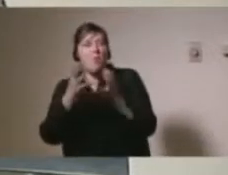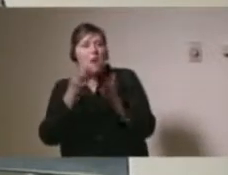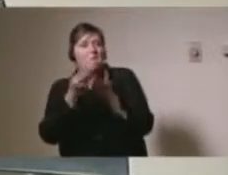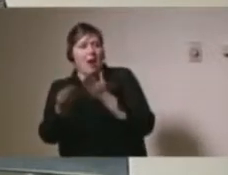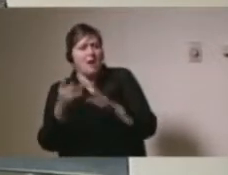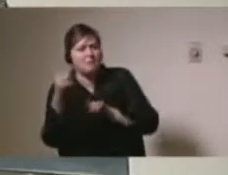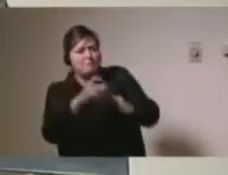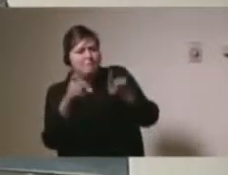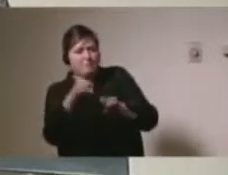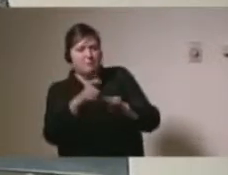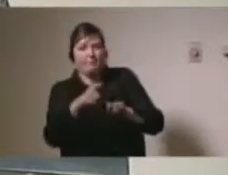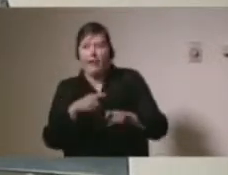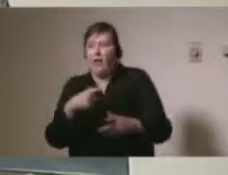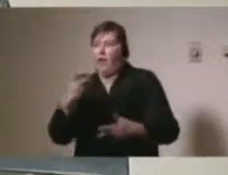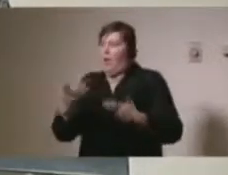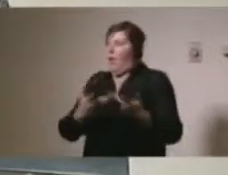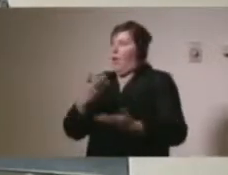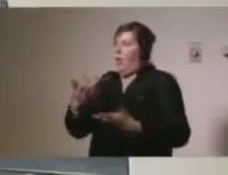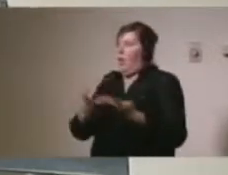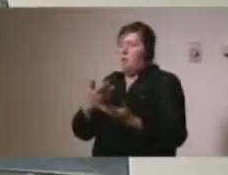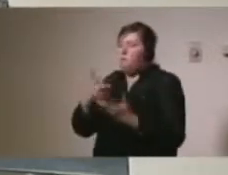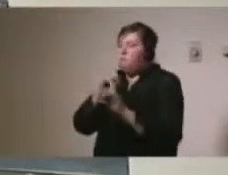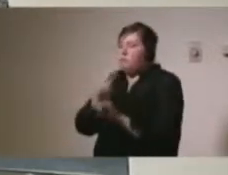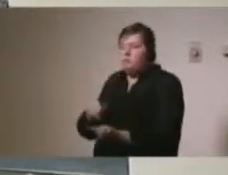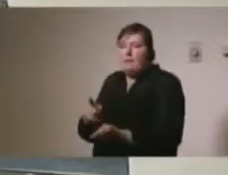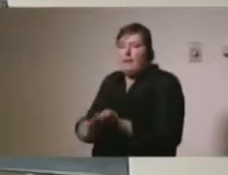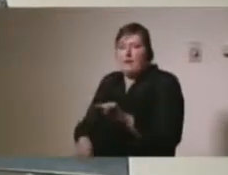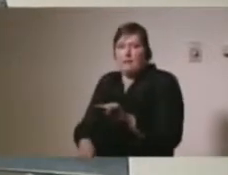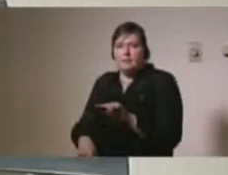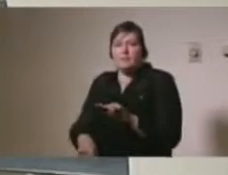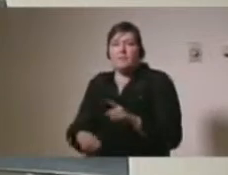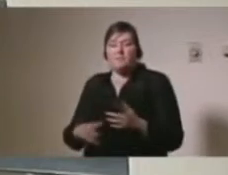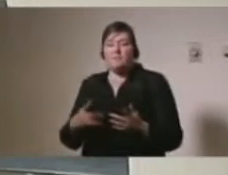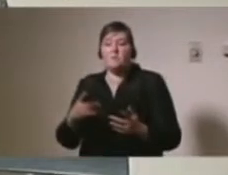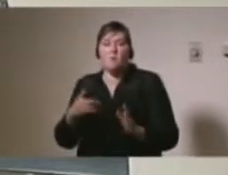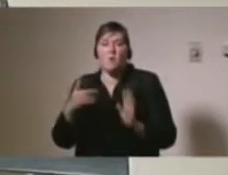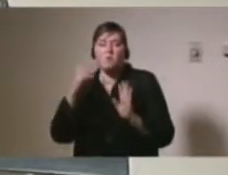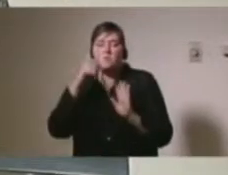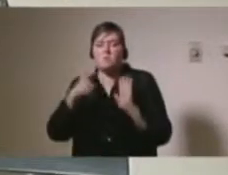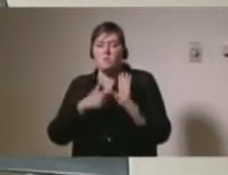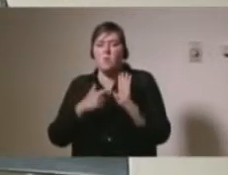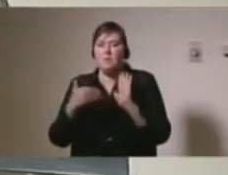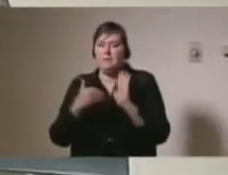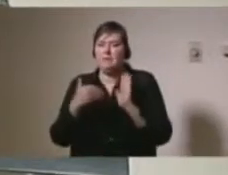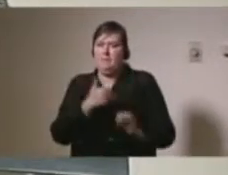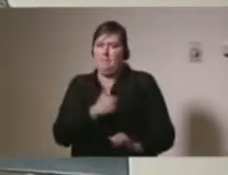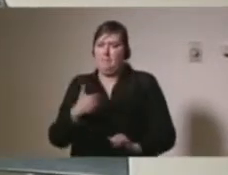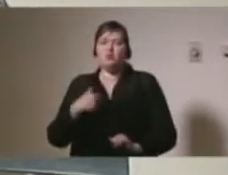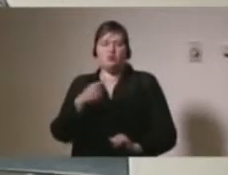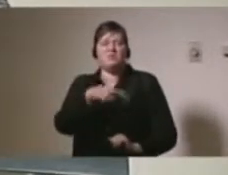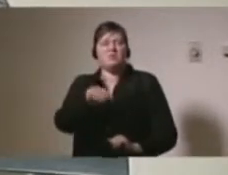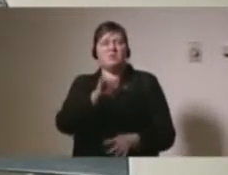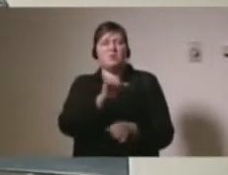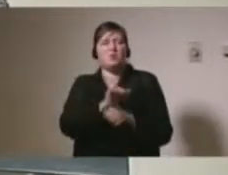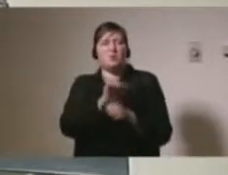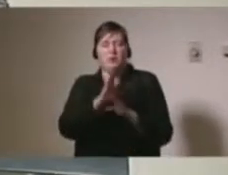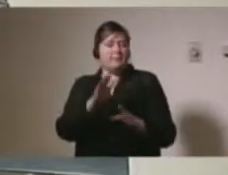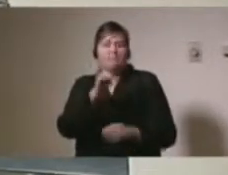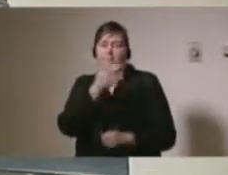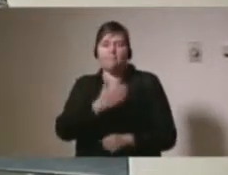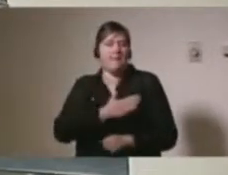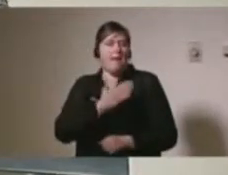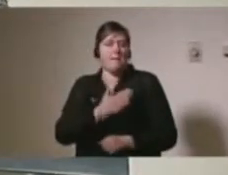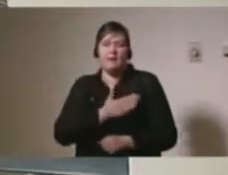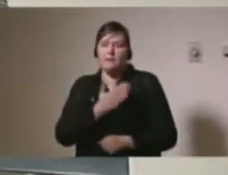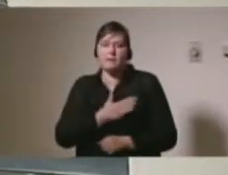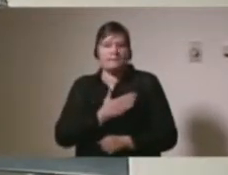And very often members were unhappy. It was very difficult because